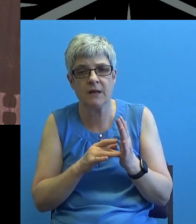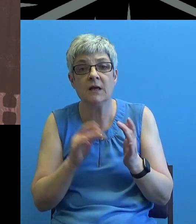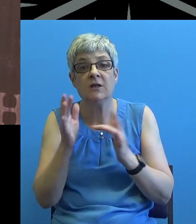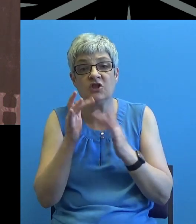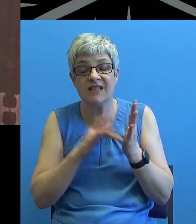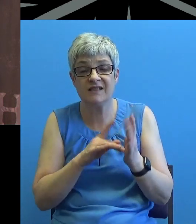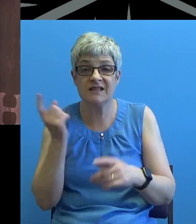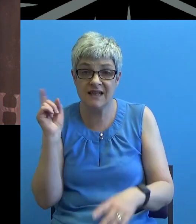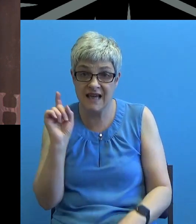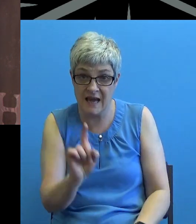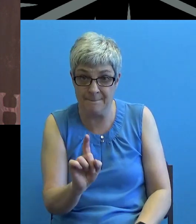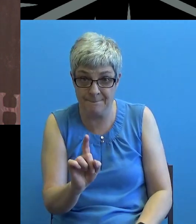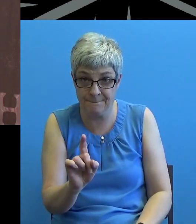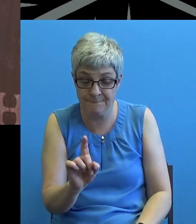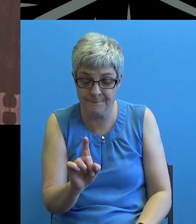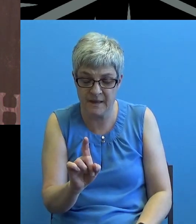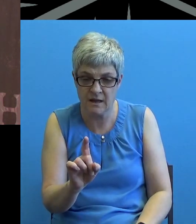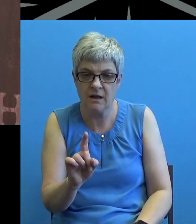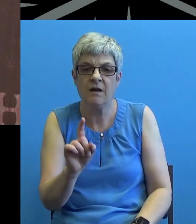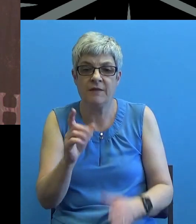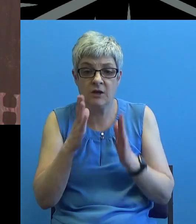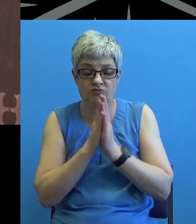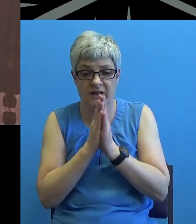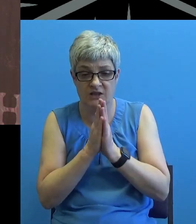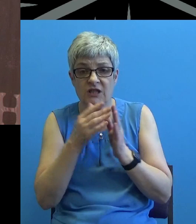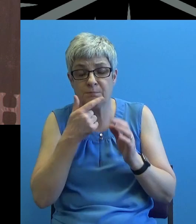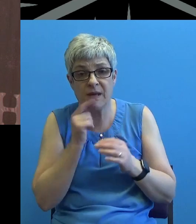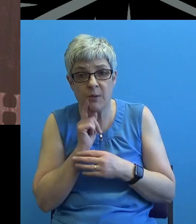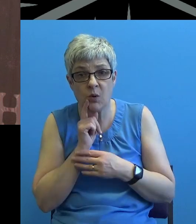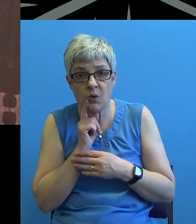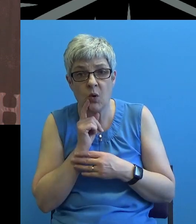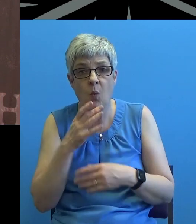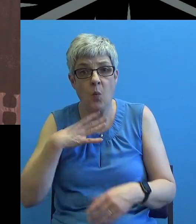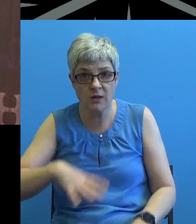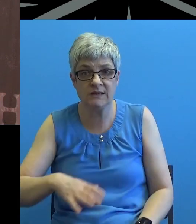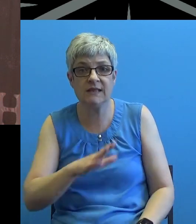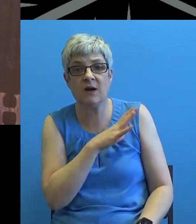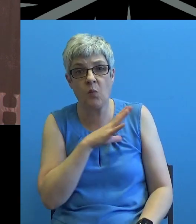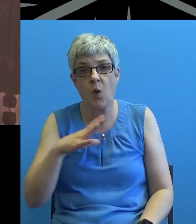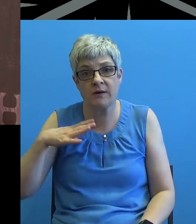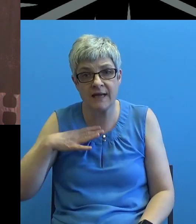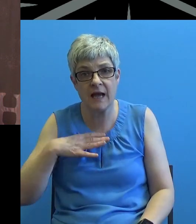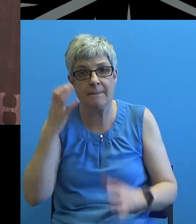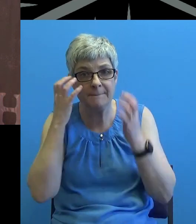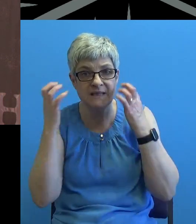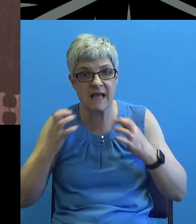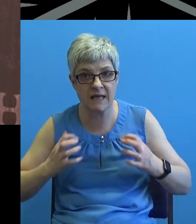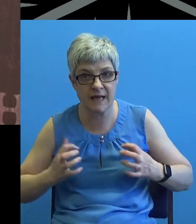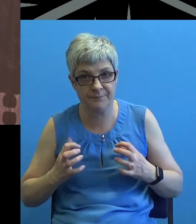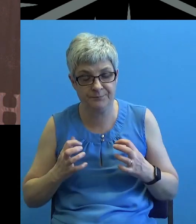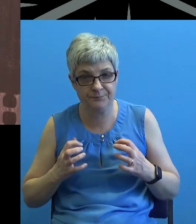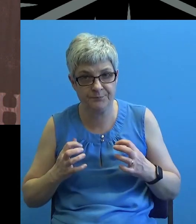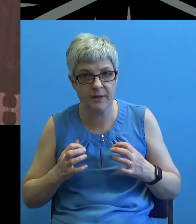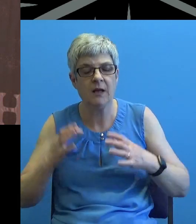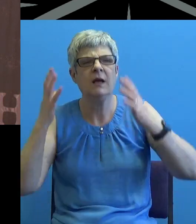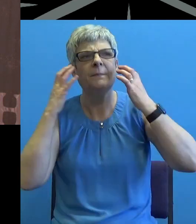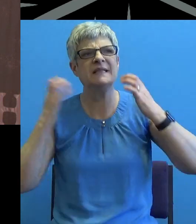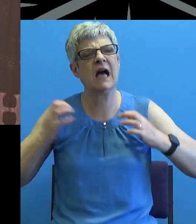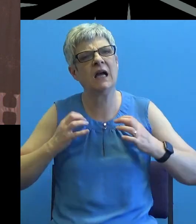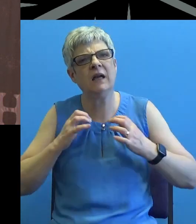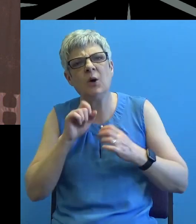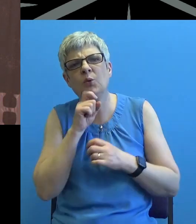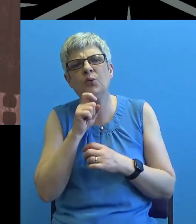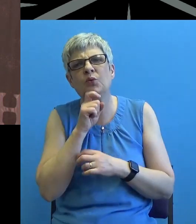came, most of the religious people were looking for a warrior Messiah. A Messiah who